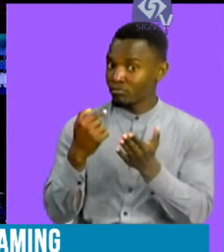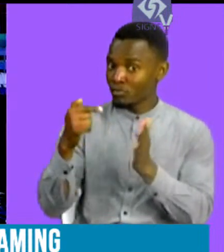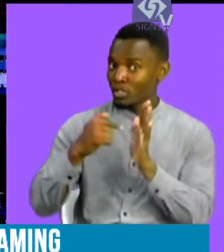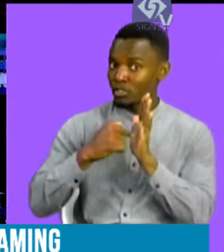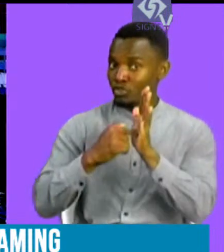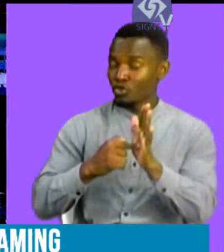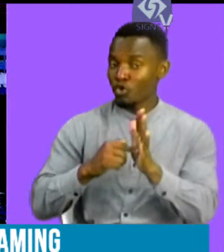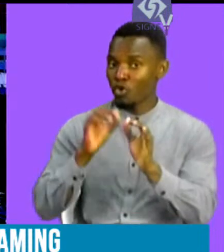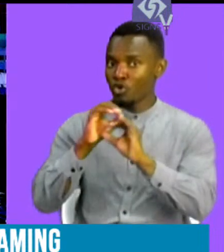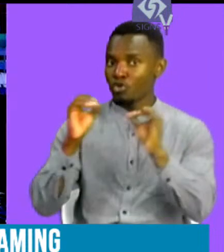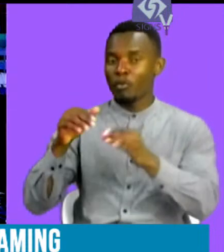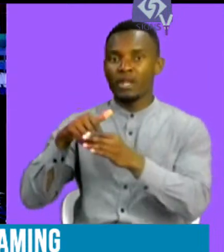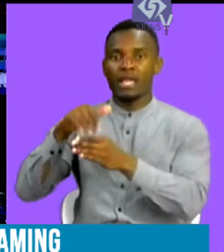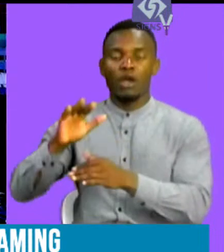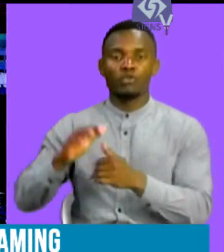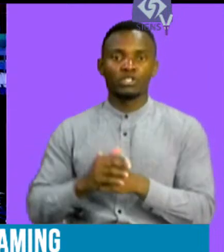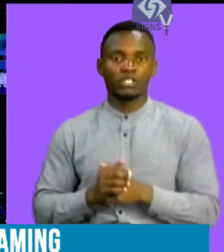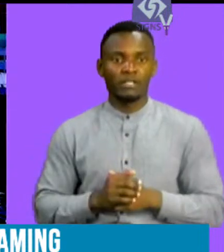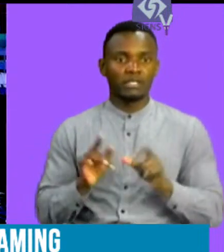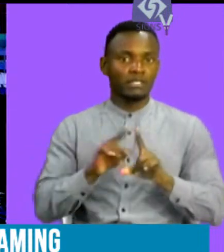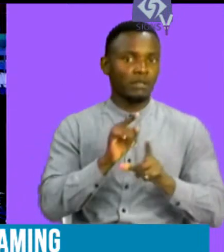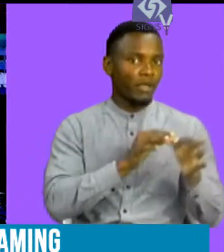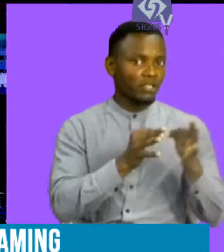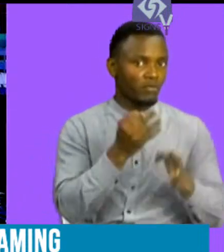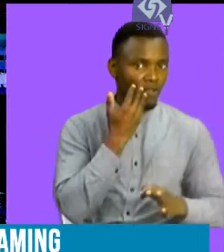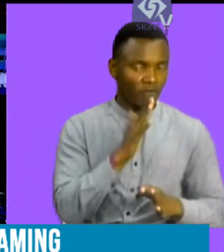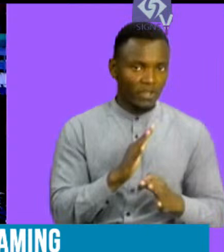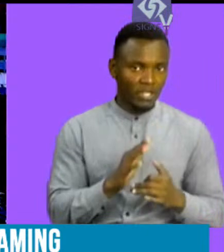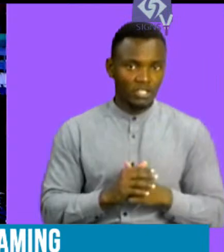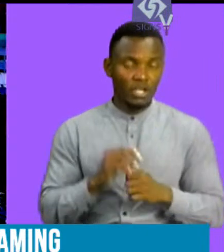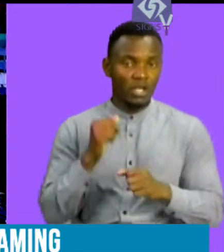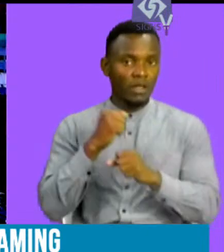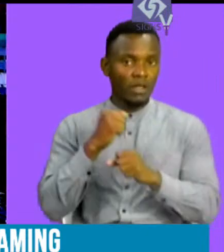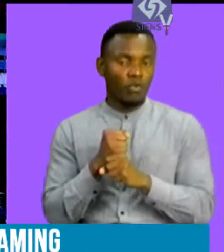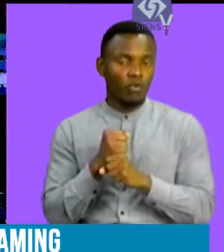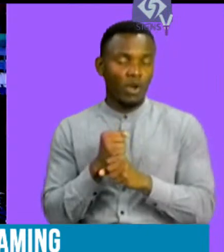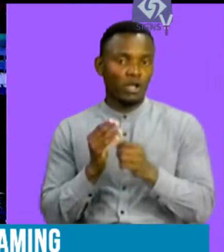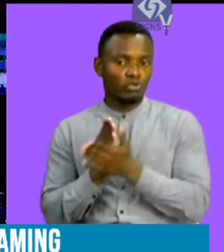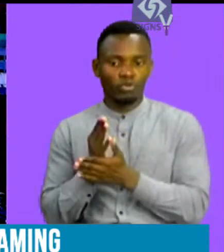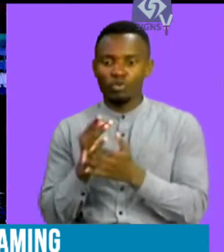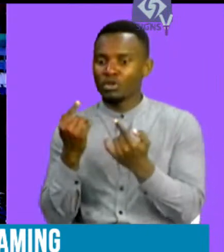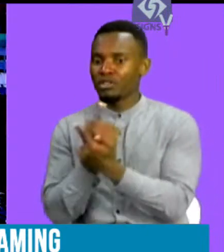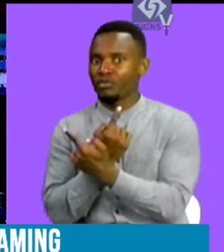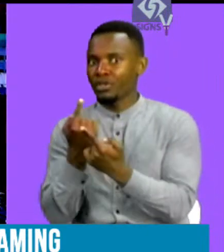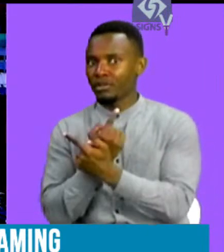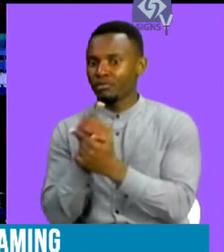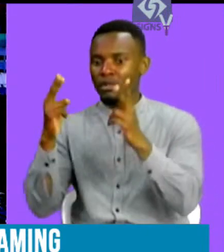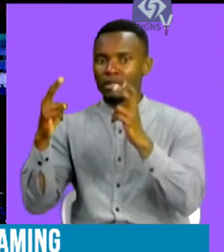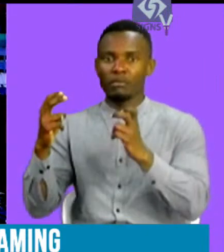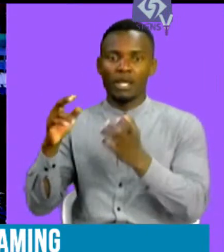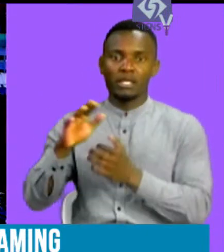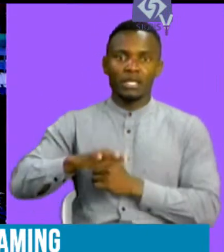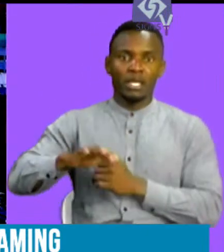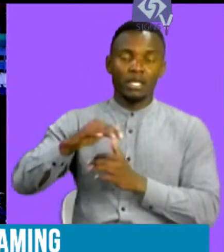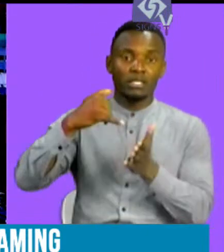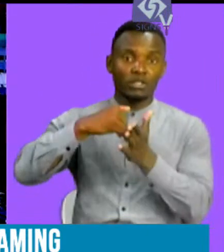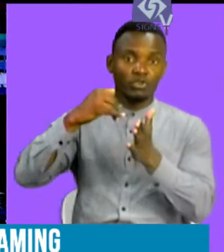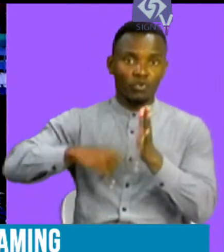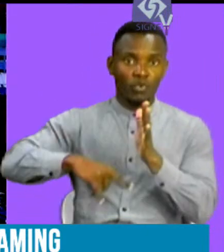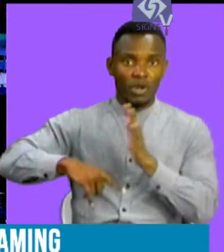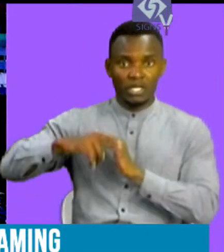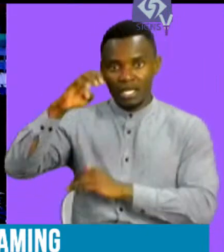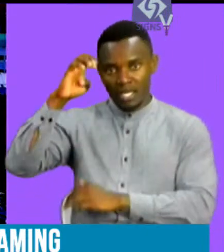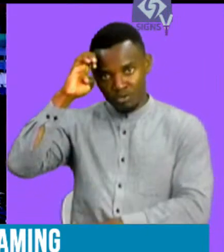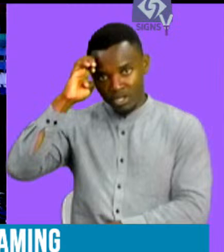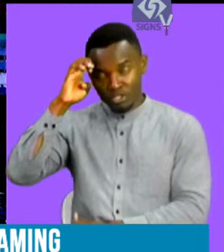One Out, as rightly said by Mr. Kabanya. They work through different thematic areas, including education,